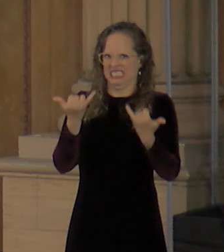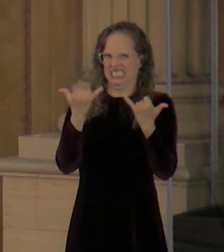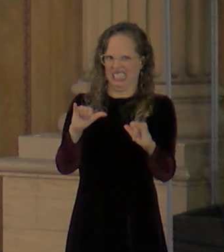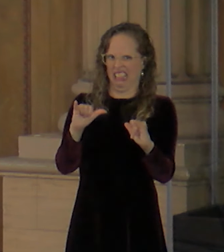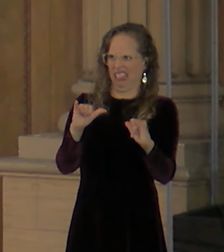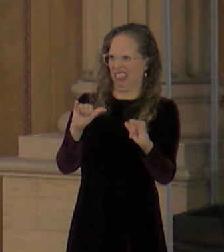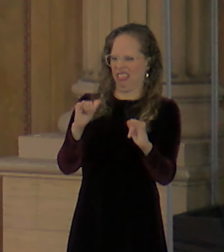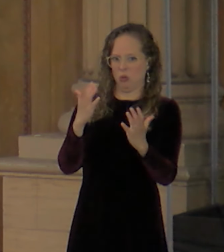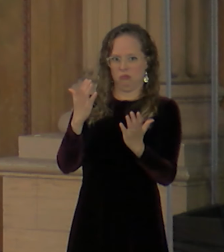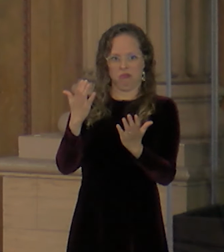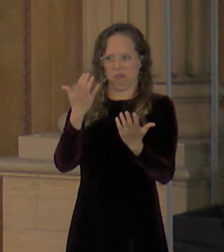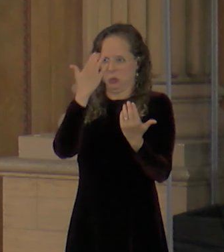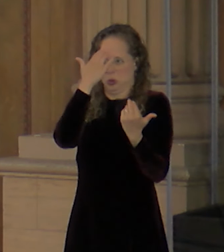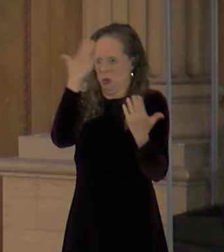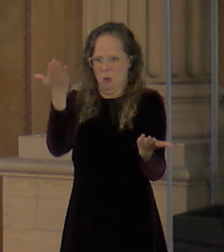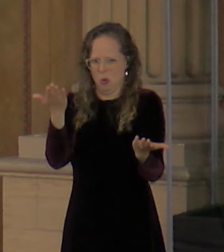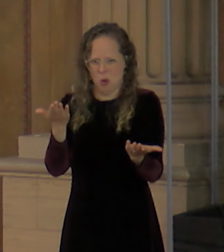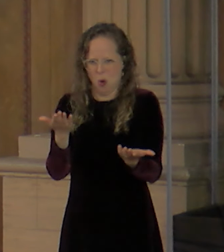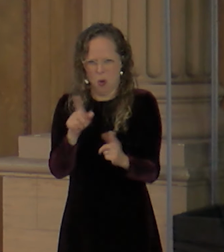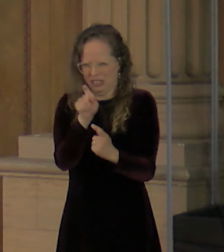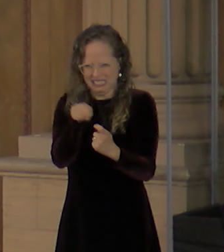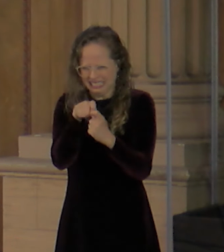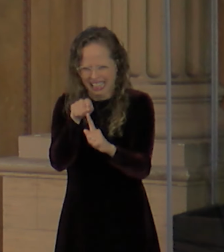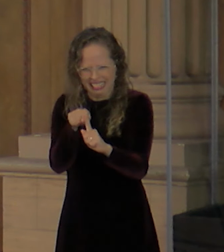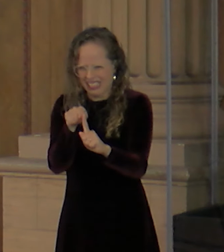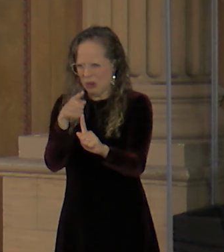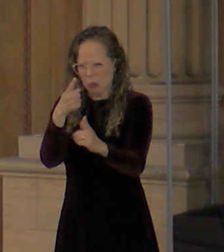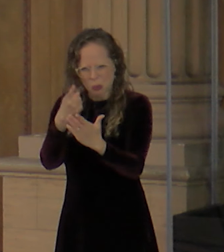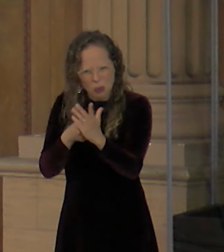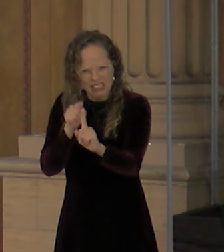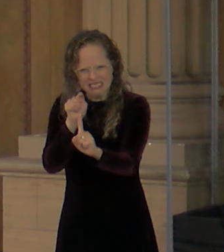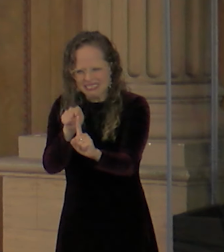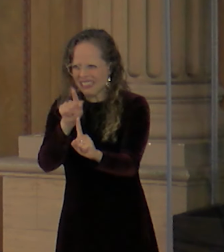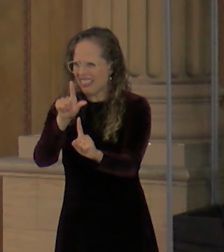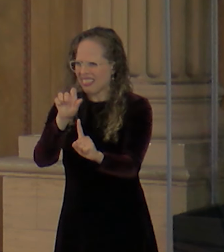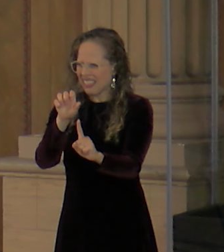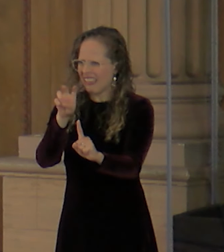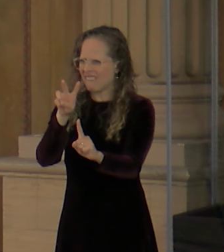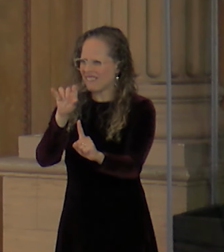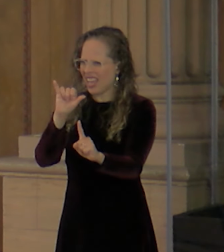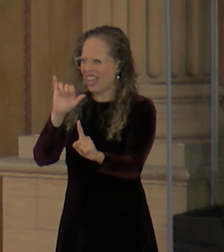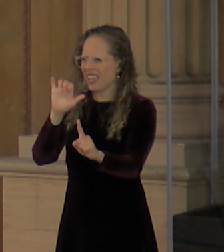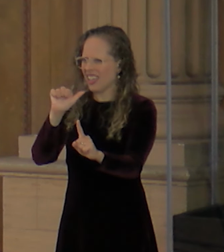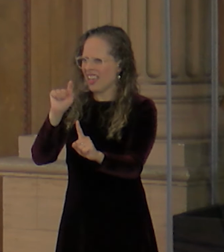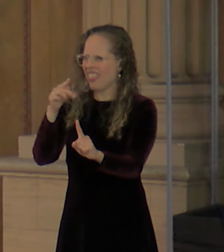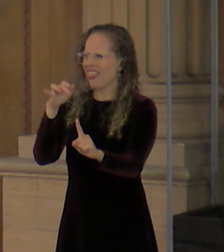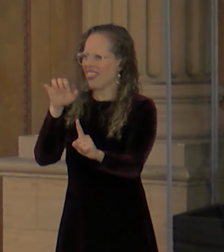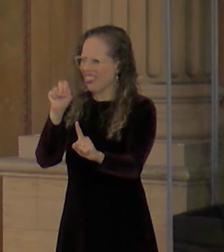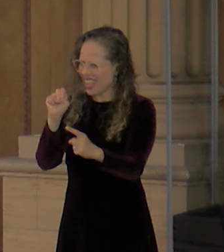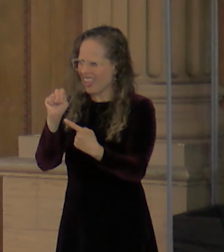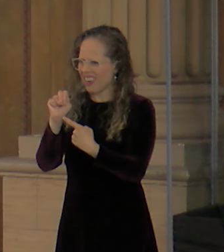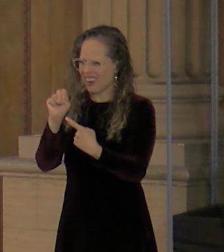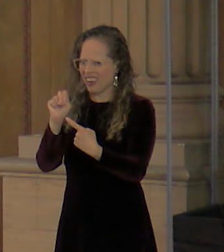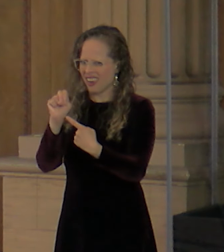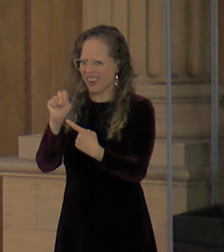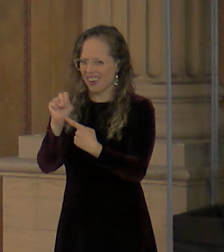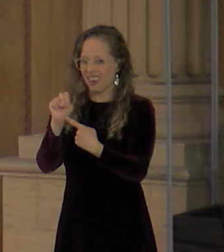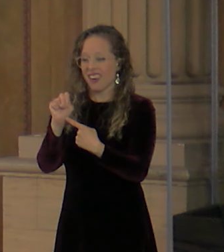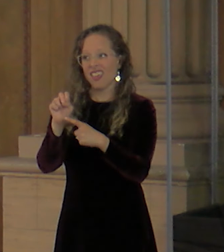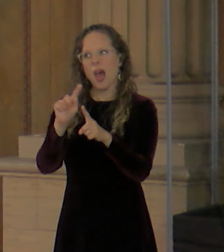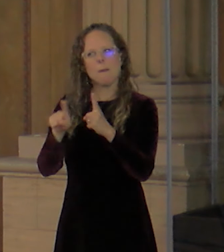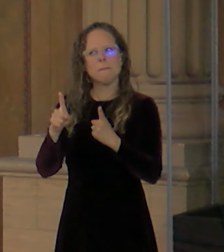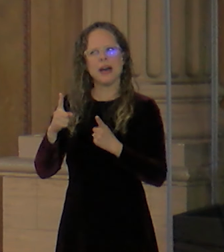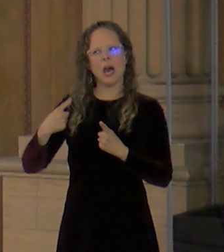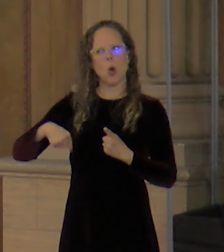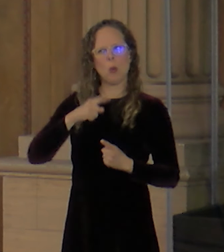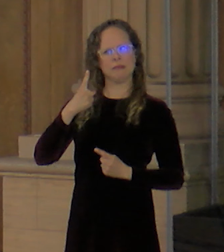untamable sea serpent dragon type creature. And maybe that's even where a lot of the dragon myths from a lot of cultures all came from, because there was something like